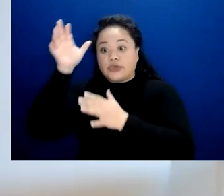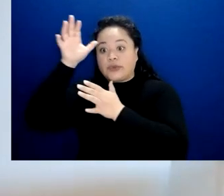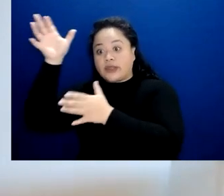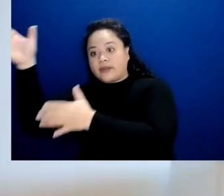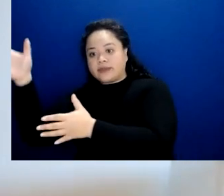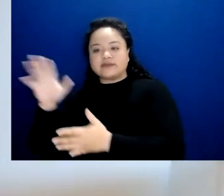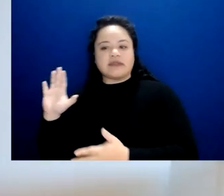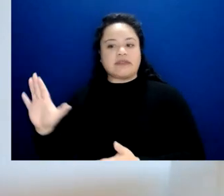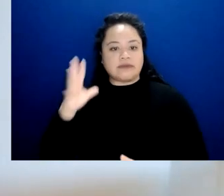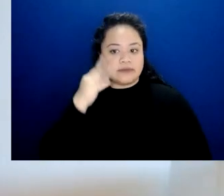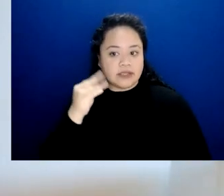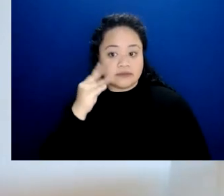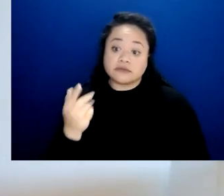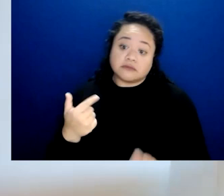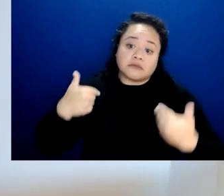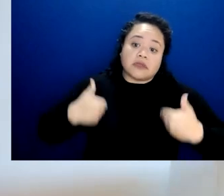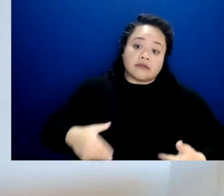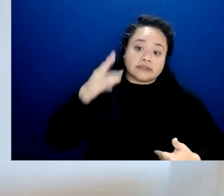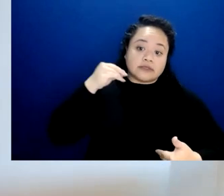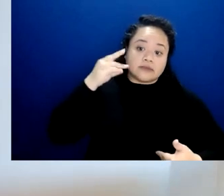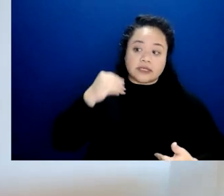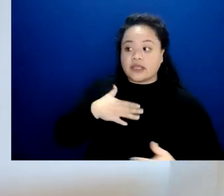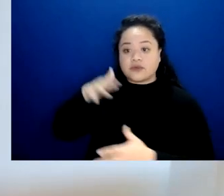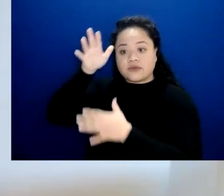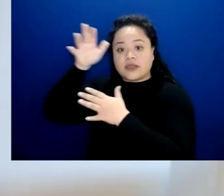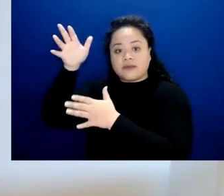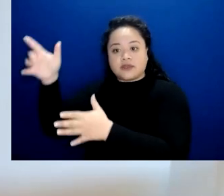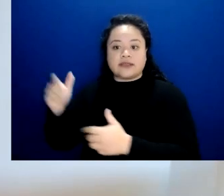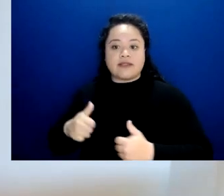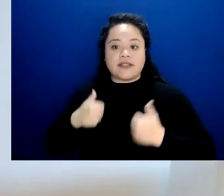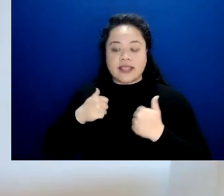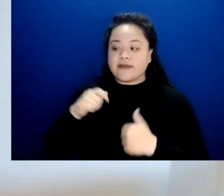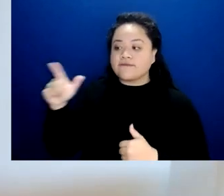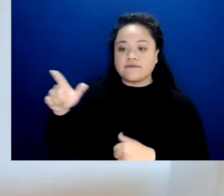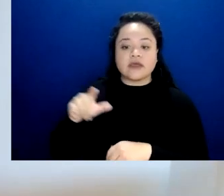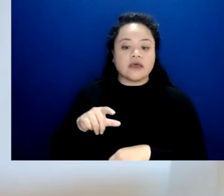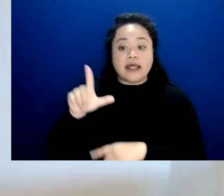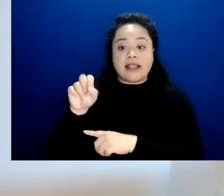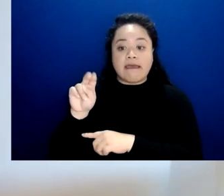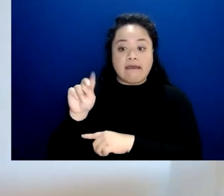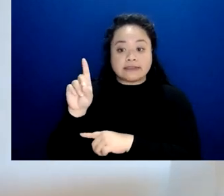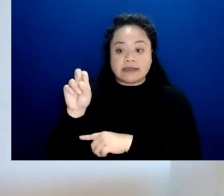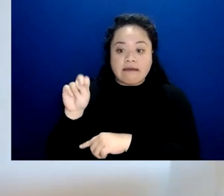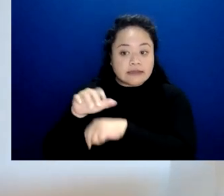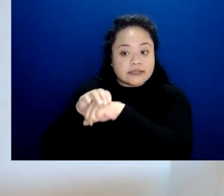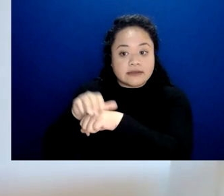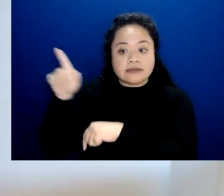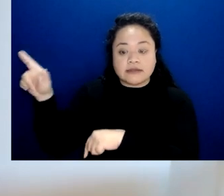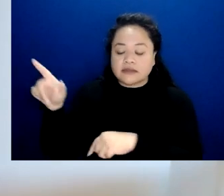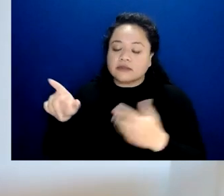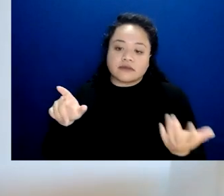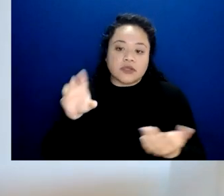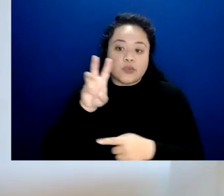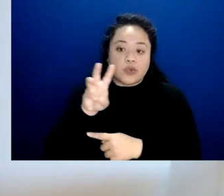And I know I have great grandparents that lived in London during World War II. And so I know that has impacted how my grandfather and my mother have existed in